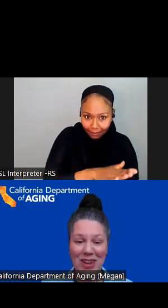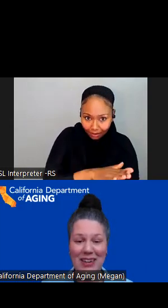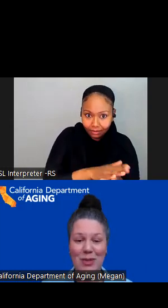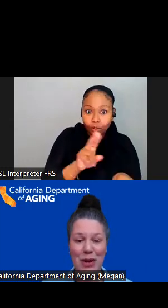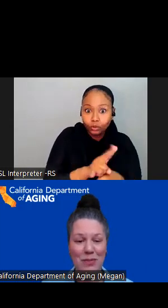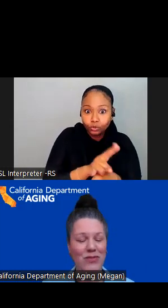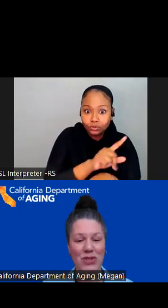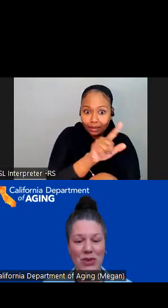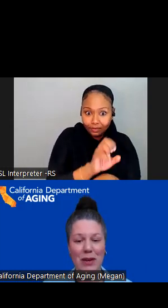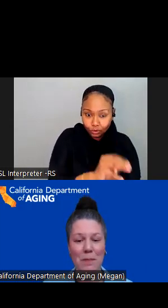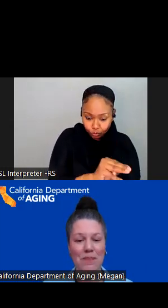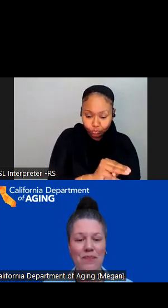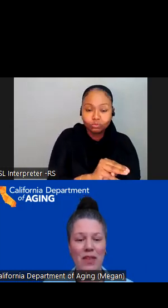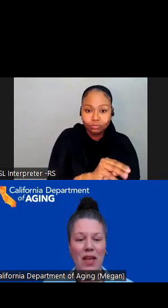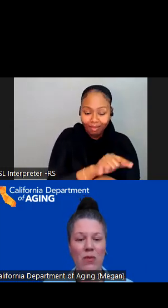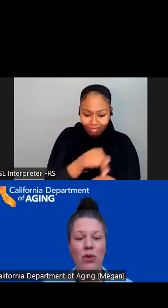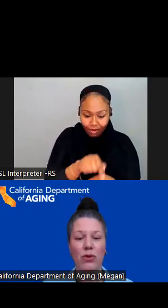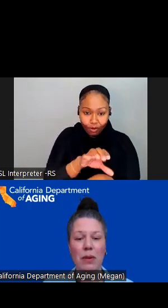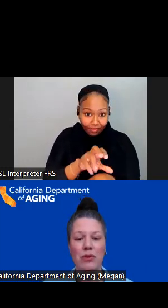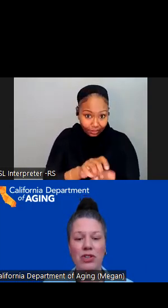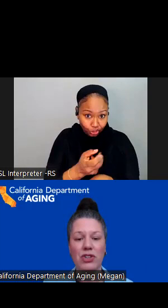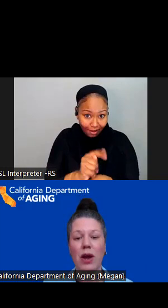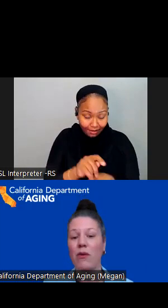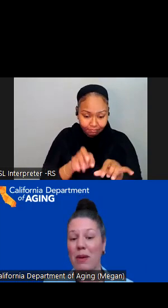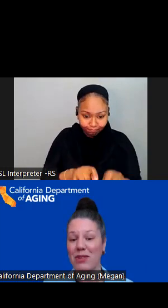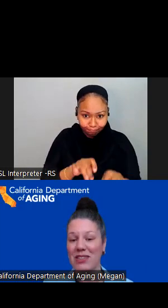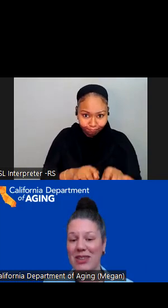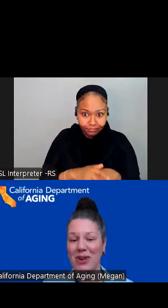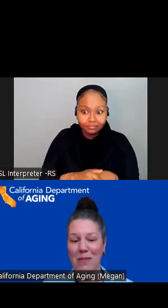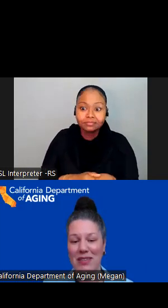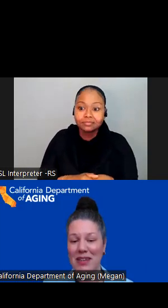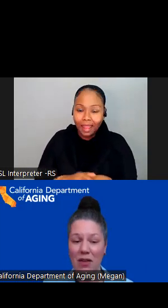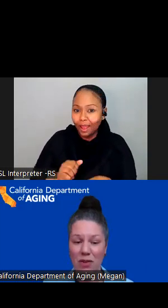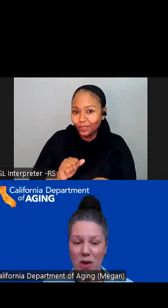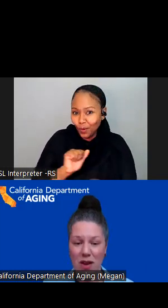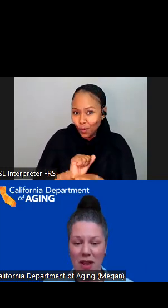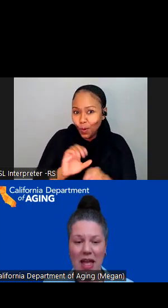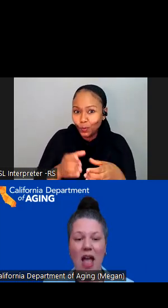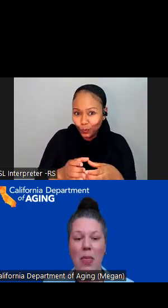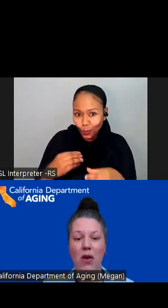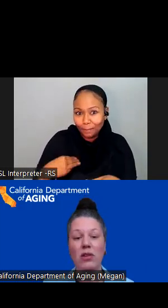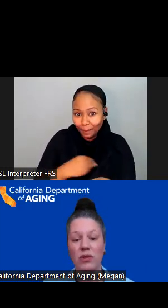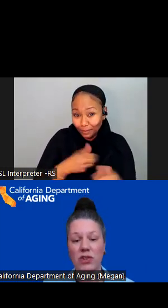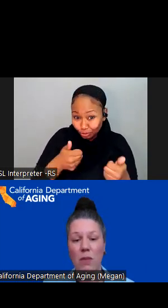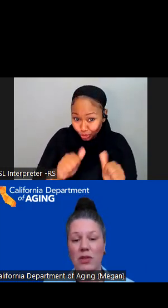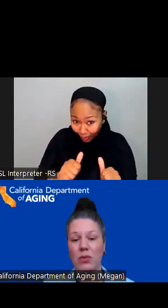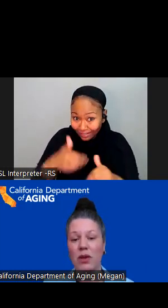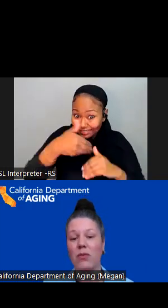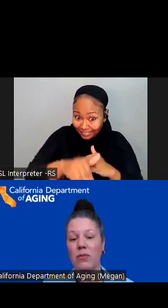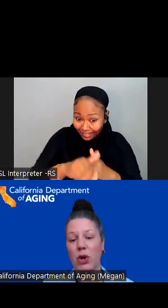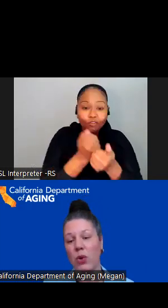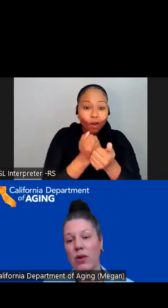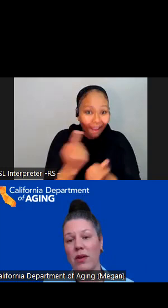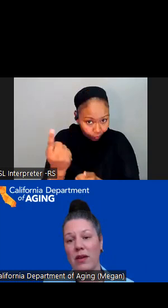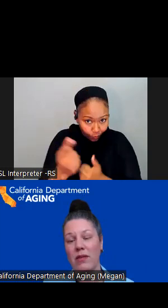also located at the bottom of your screen. And workgroup members should try to remember to send their comments to everyone. And then all of those comments will